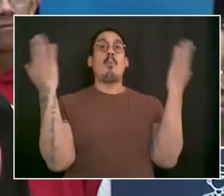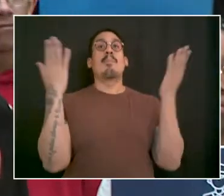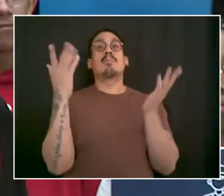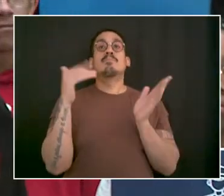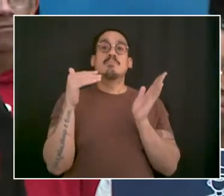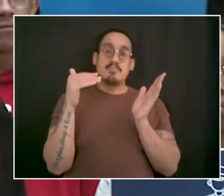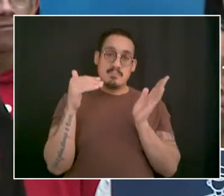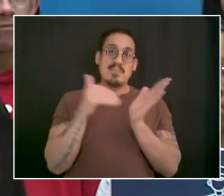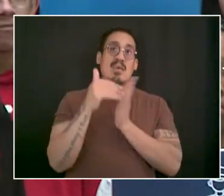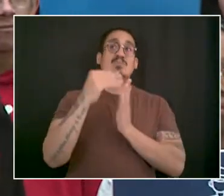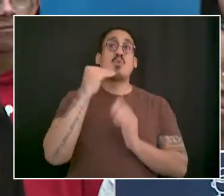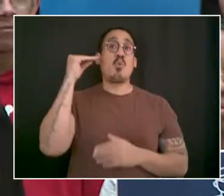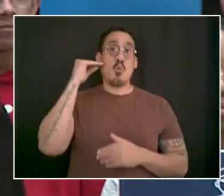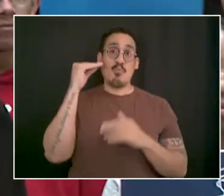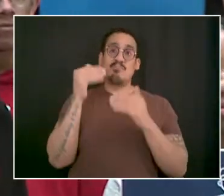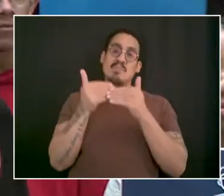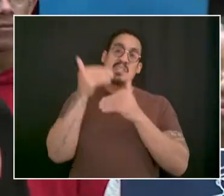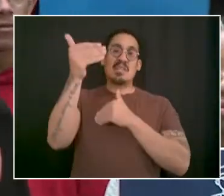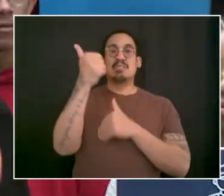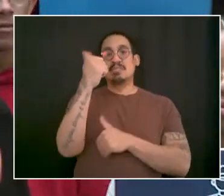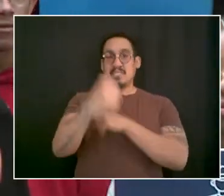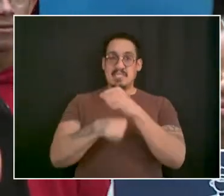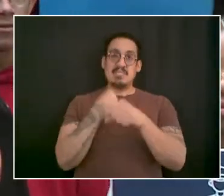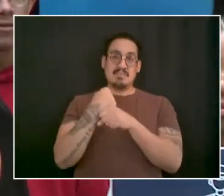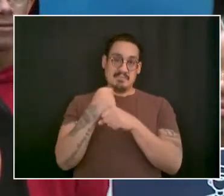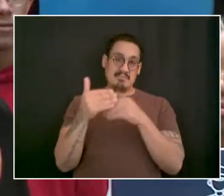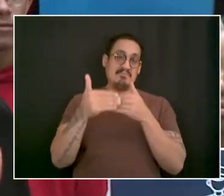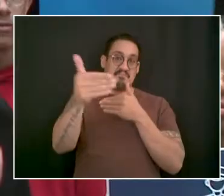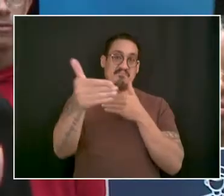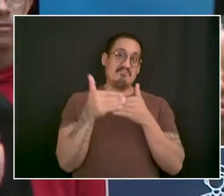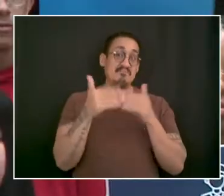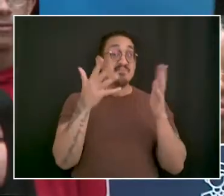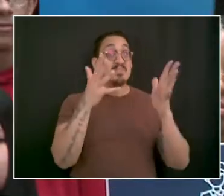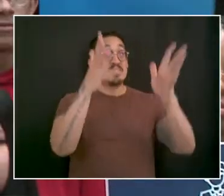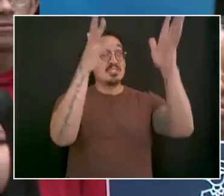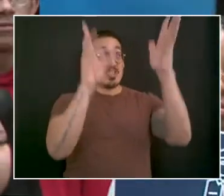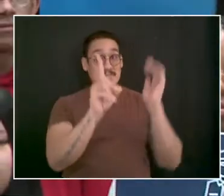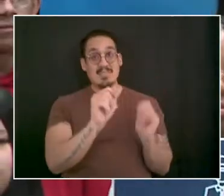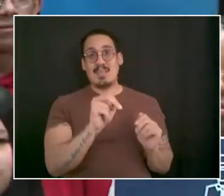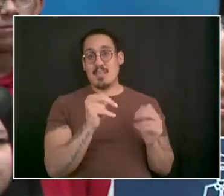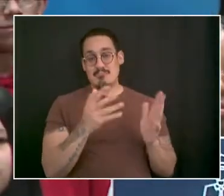the next decade. Where's Dan? Good job, Dan, what you're doing.